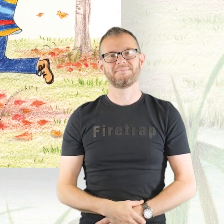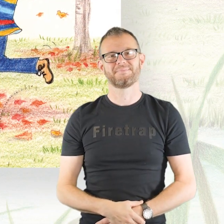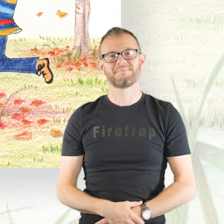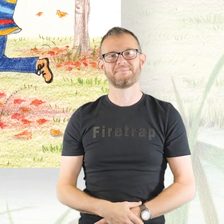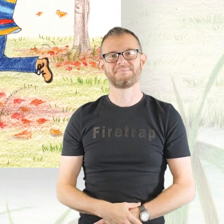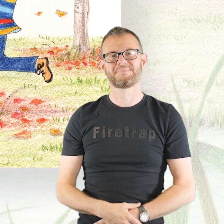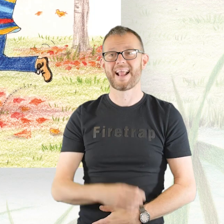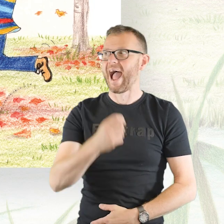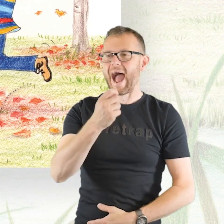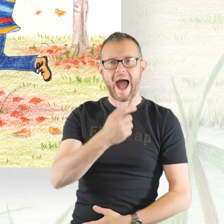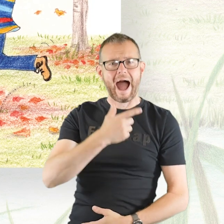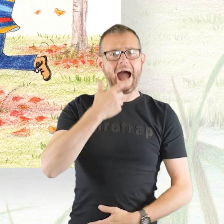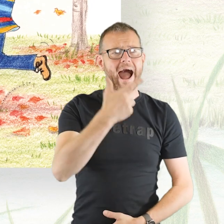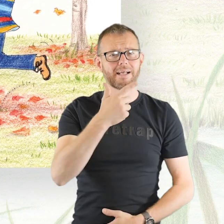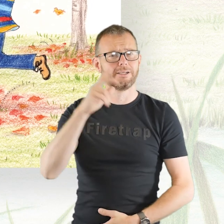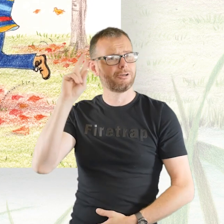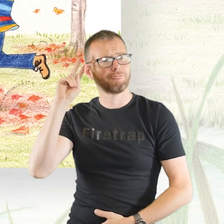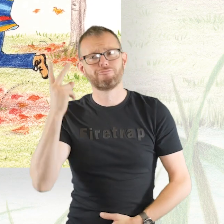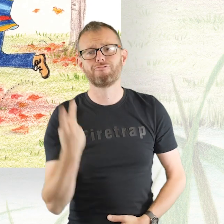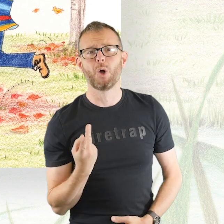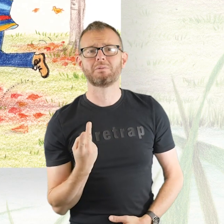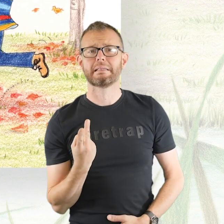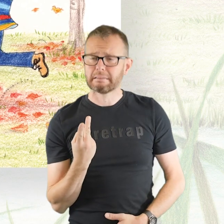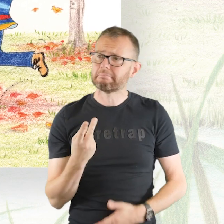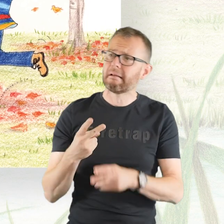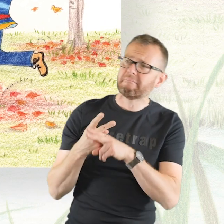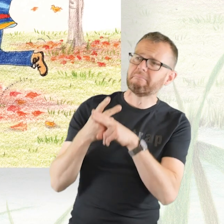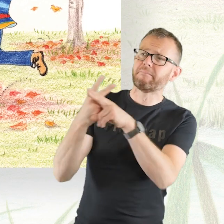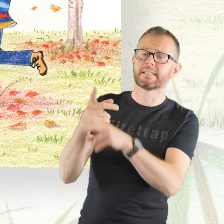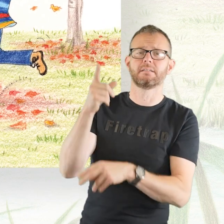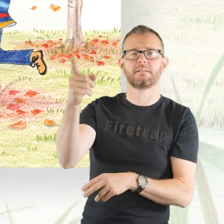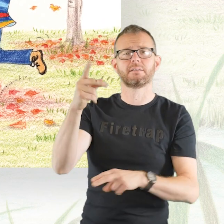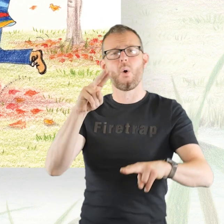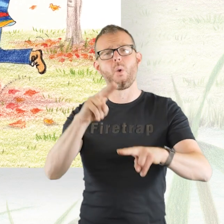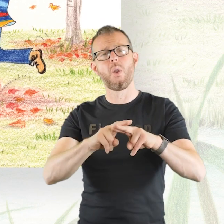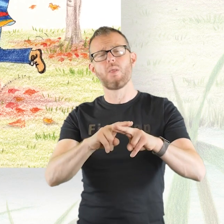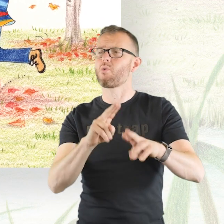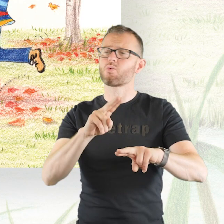Northfield Wood. Alex and Rosie visited Northfield Wood in the autumn.